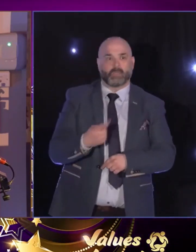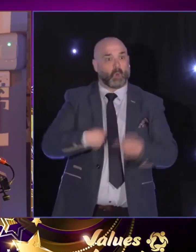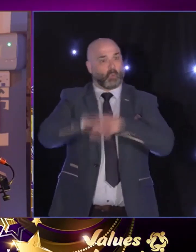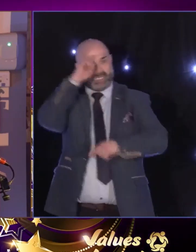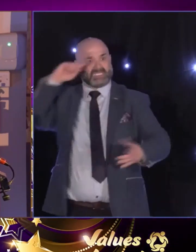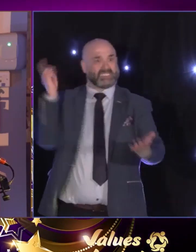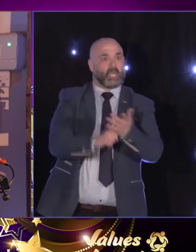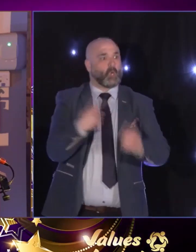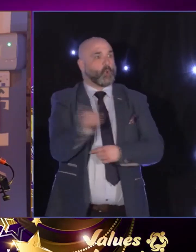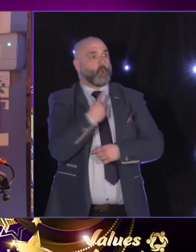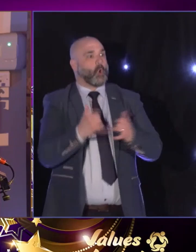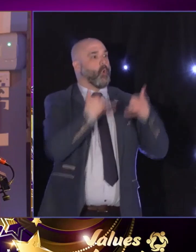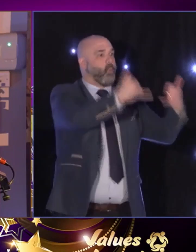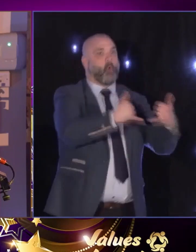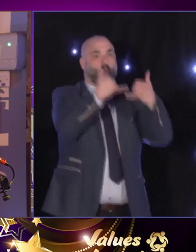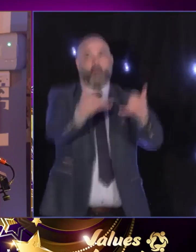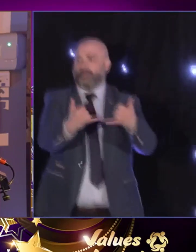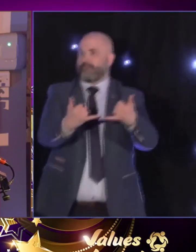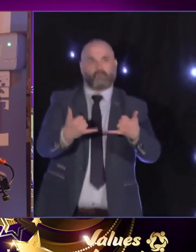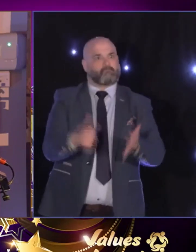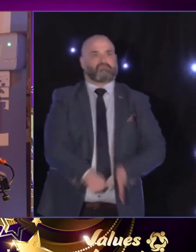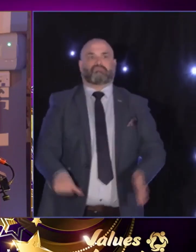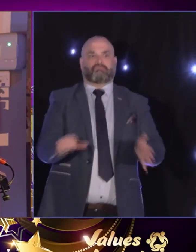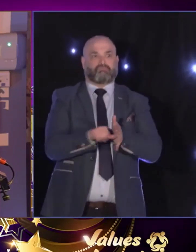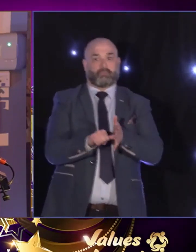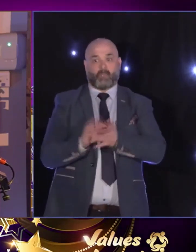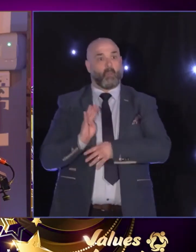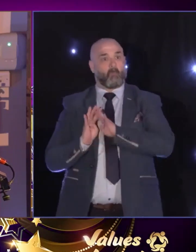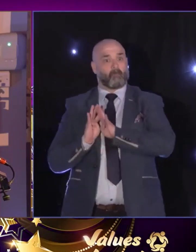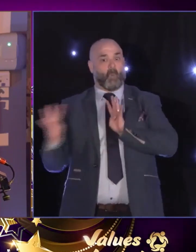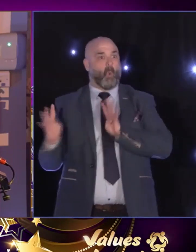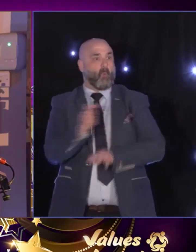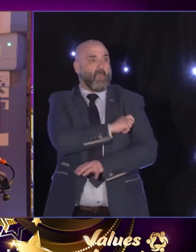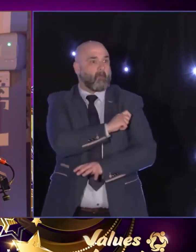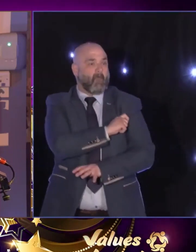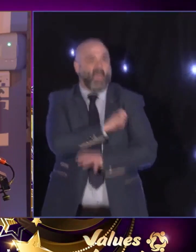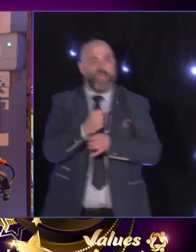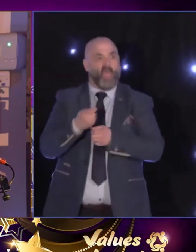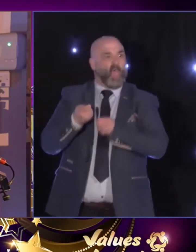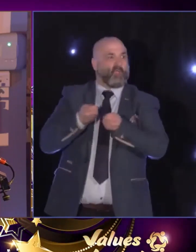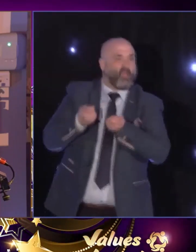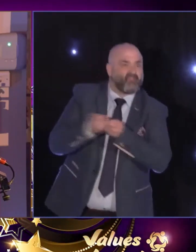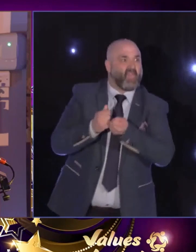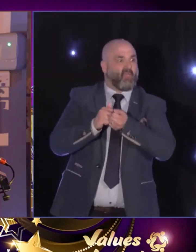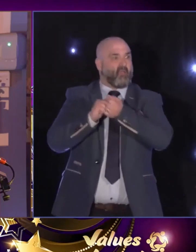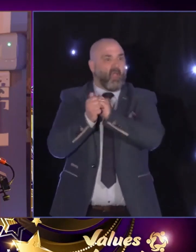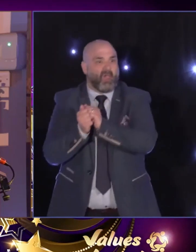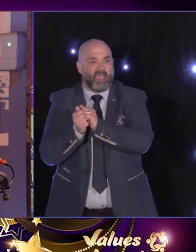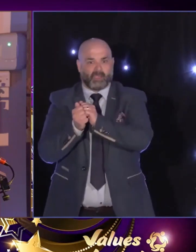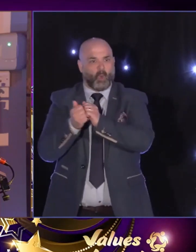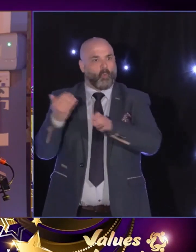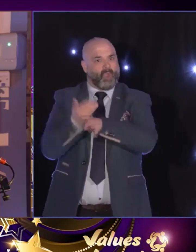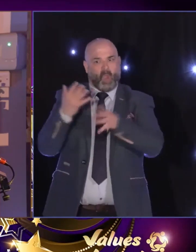the honours tonight. I know I speak for every board member, every governor, every colleague and partner that's working here with us